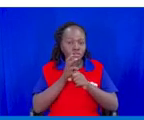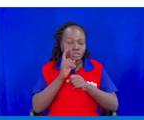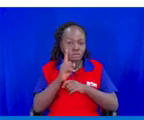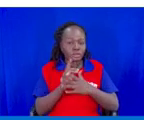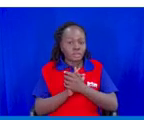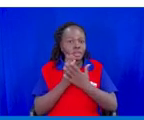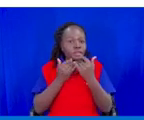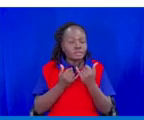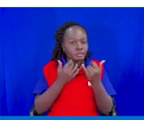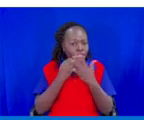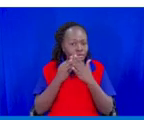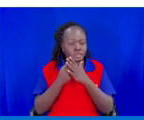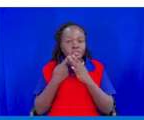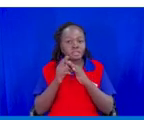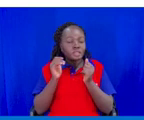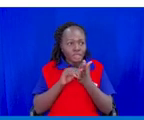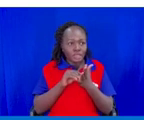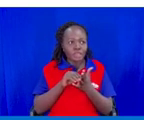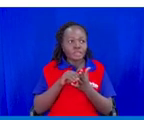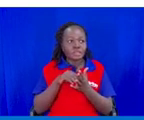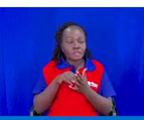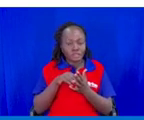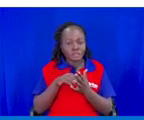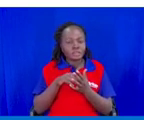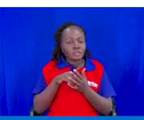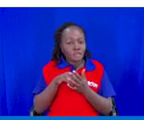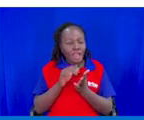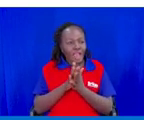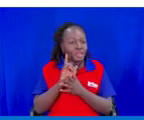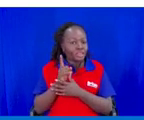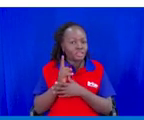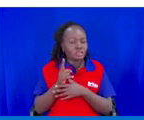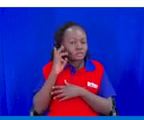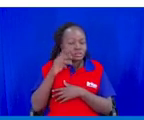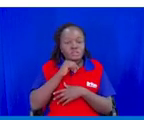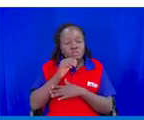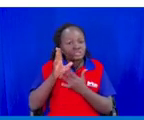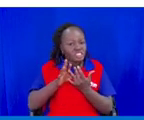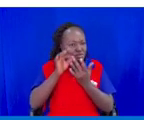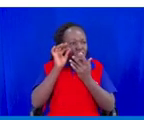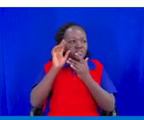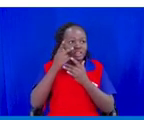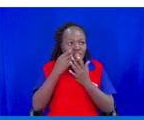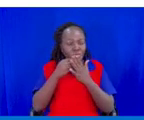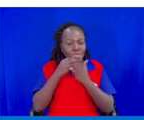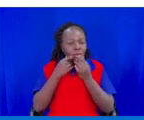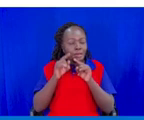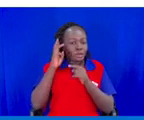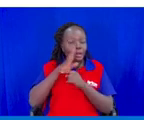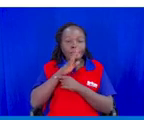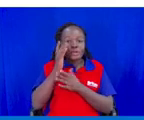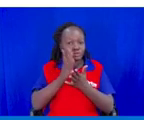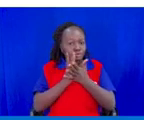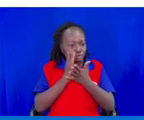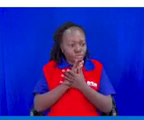shilling to start gaining. And this will not just be specific to the Kenyan shilling, but will be true to all